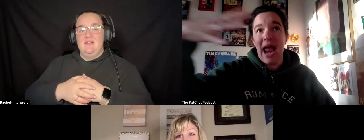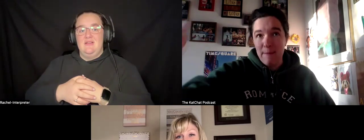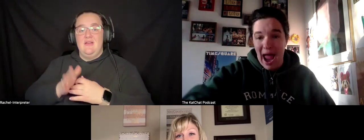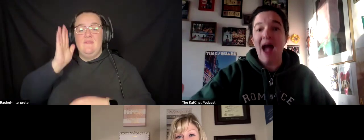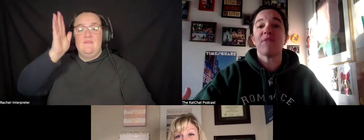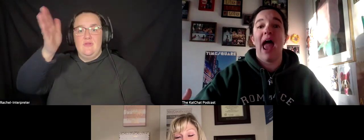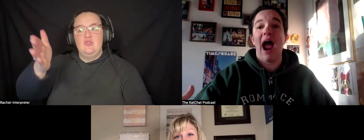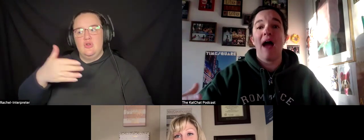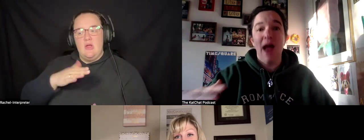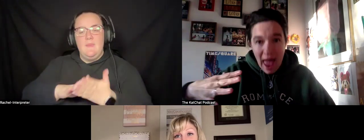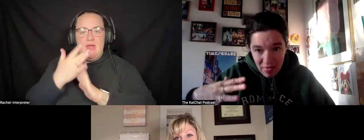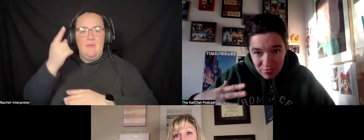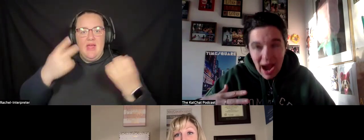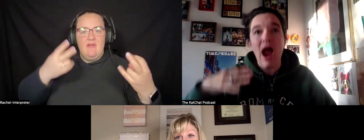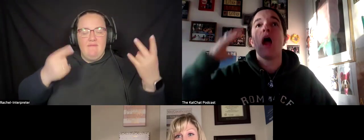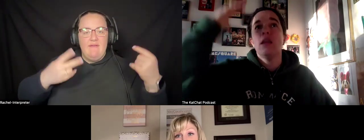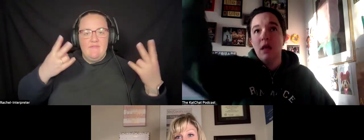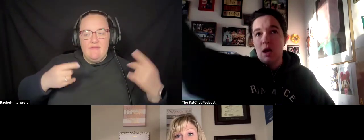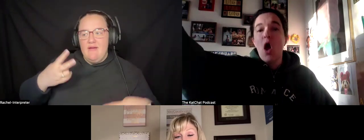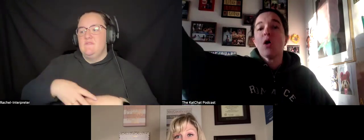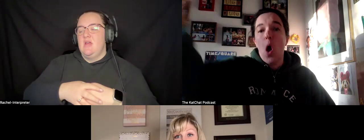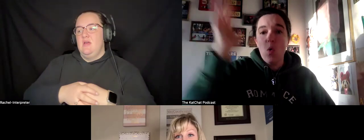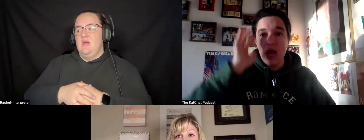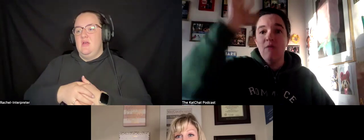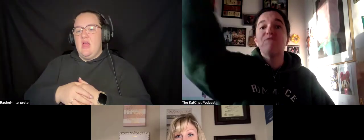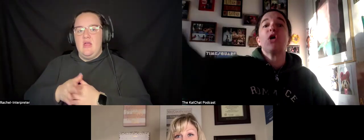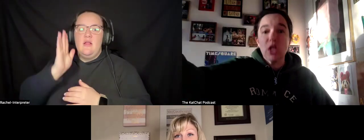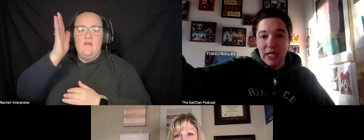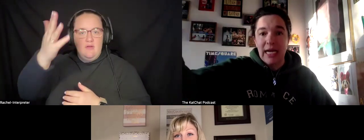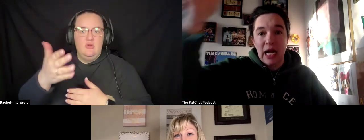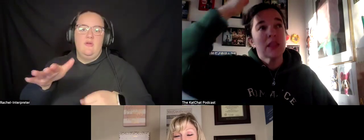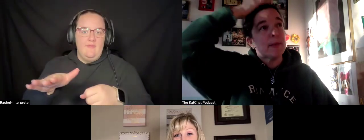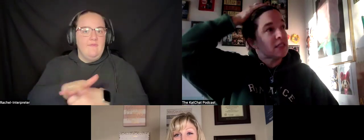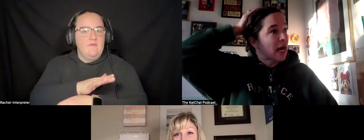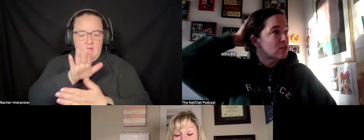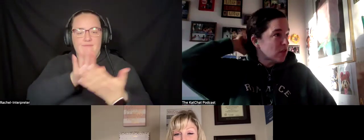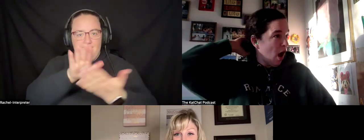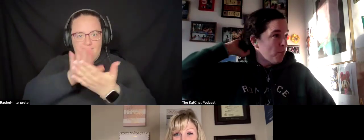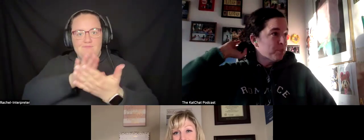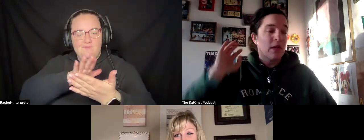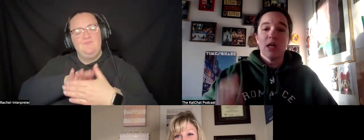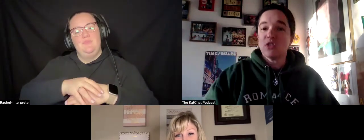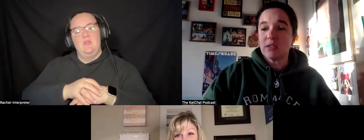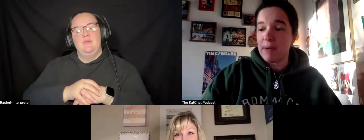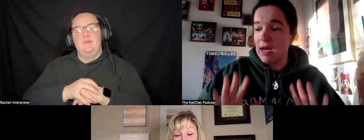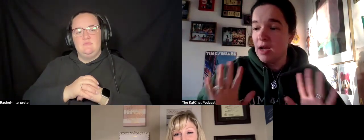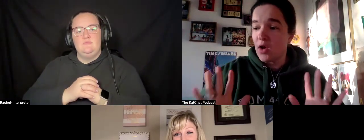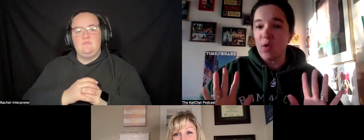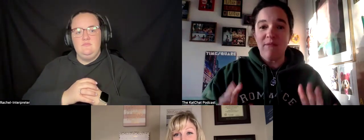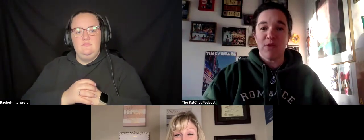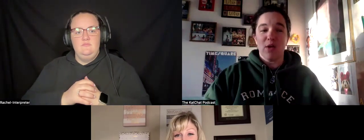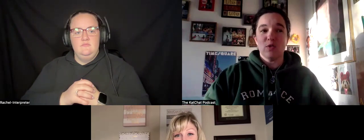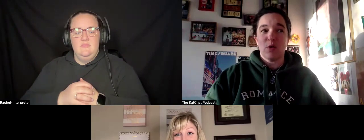I became half and half, and Yeah. then go in fully in the building. So just